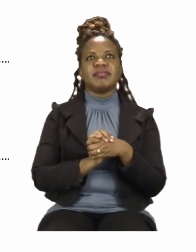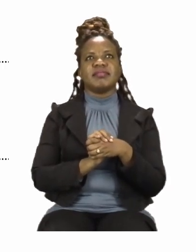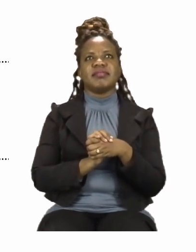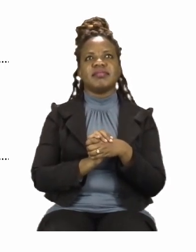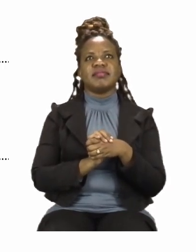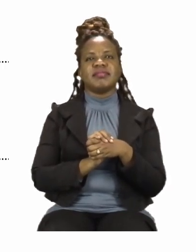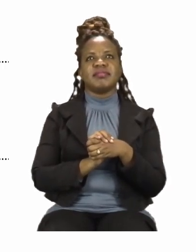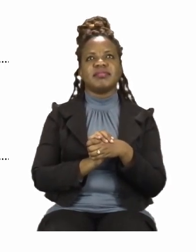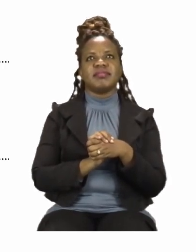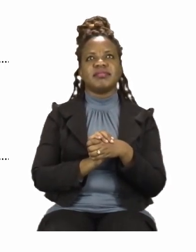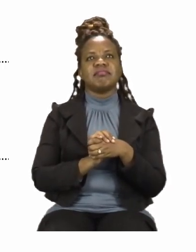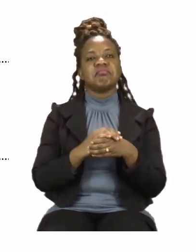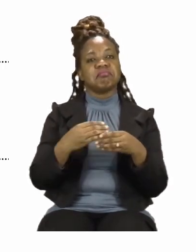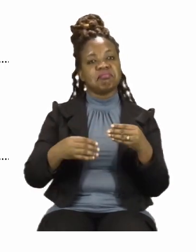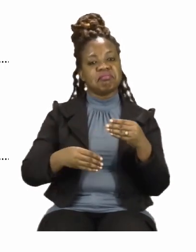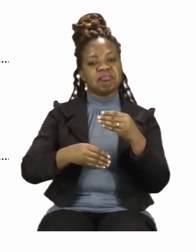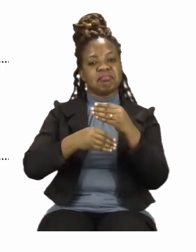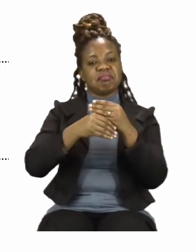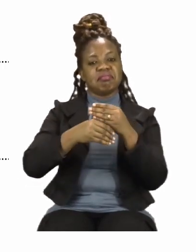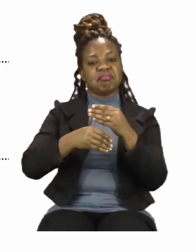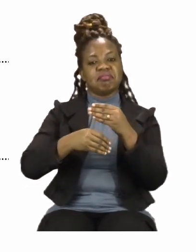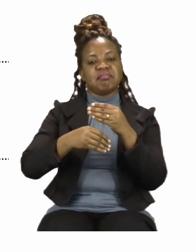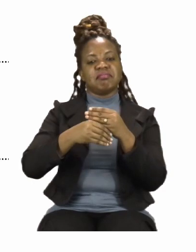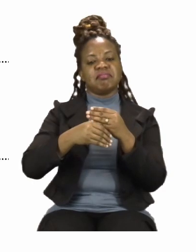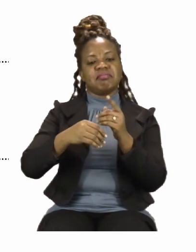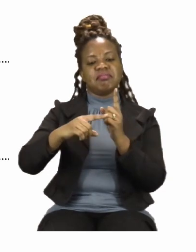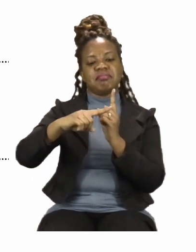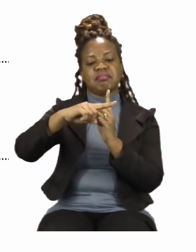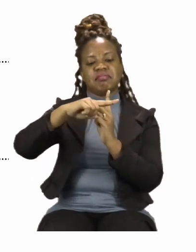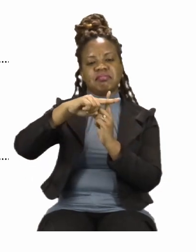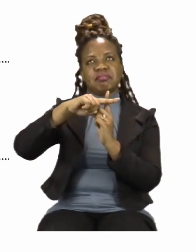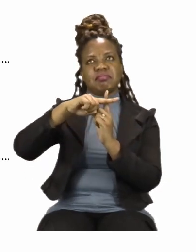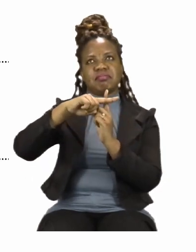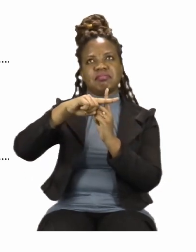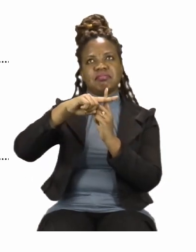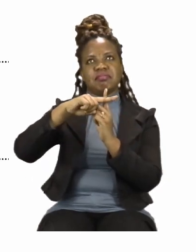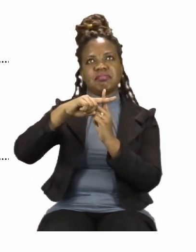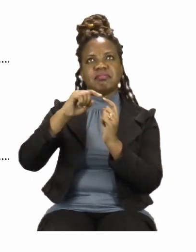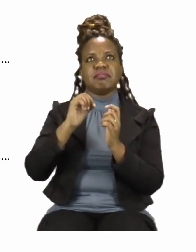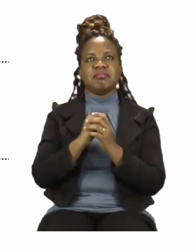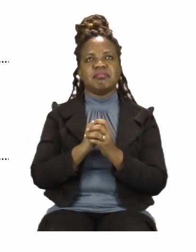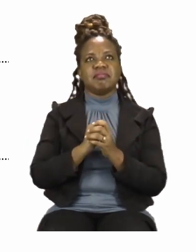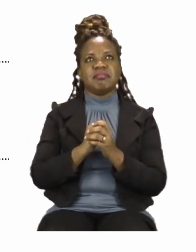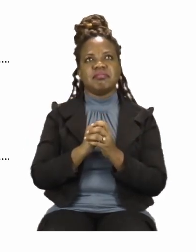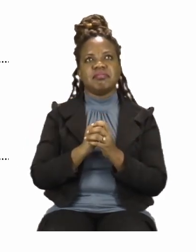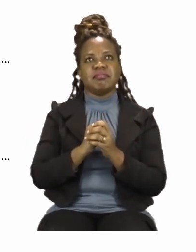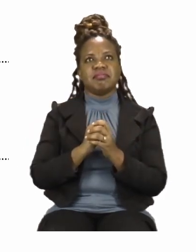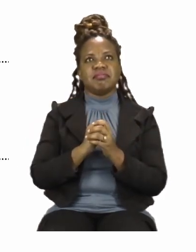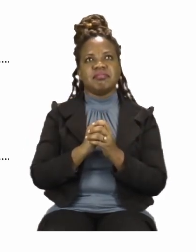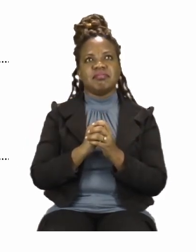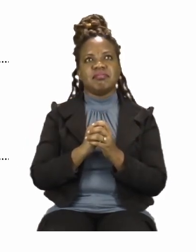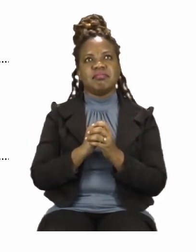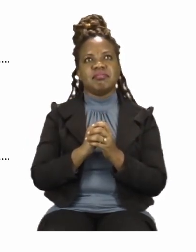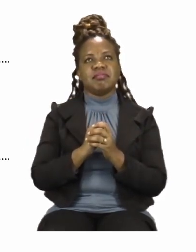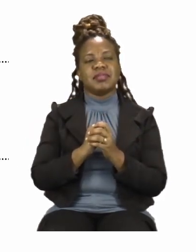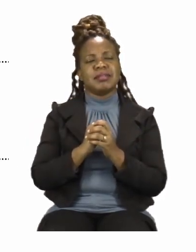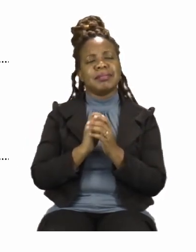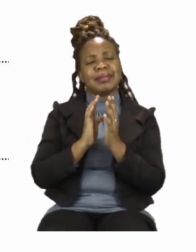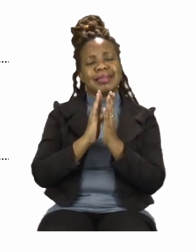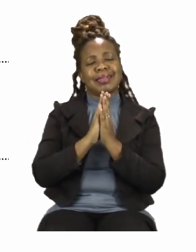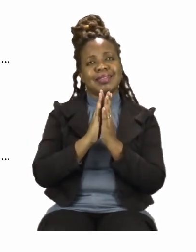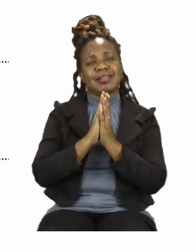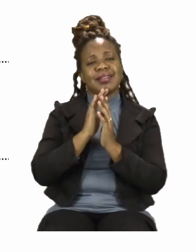doing some addition. Now it says think carefully before you write your